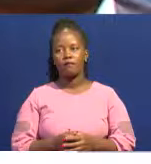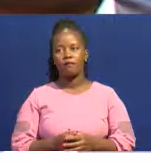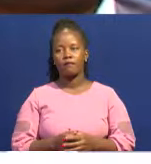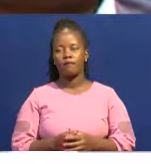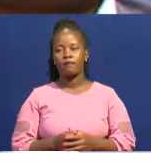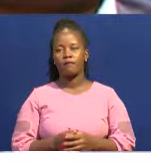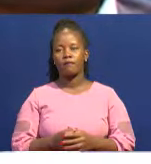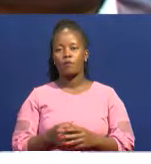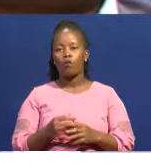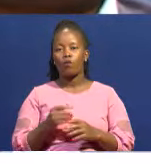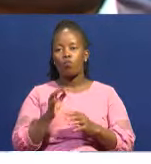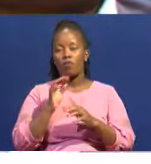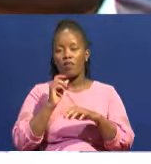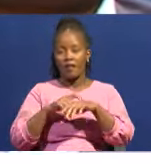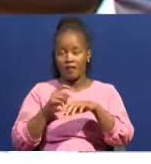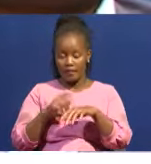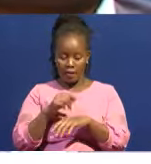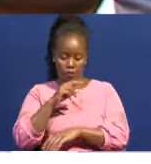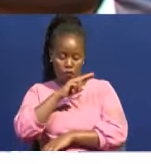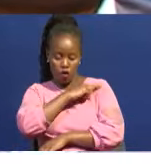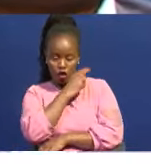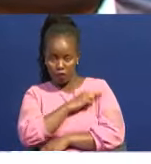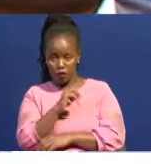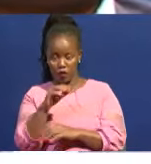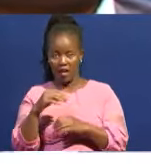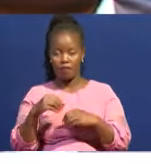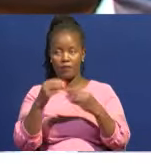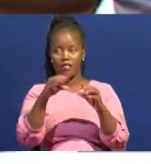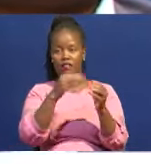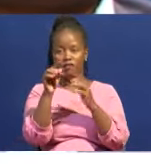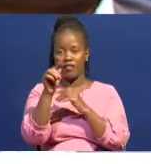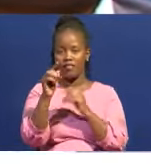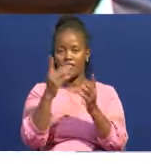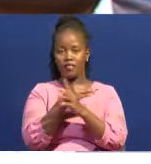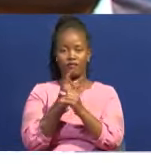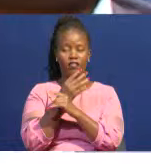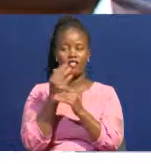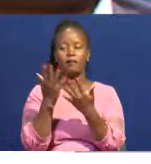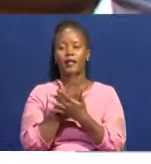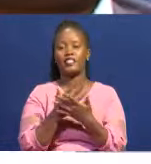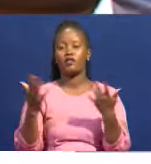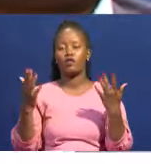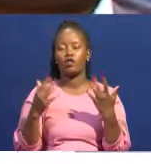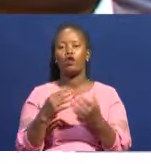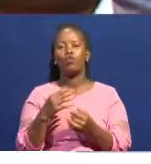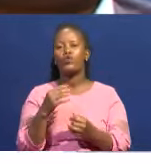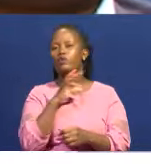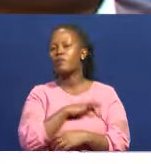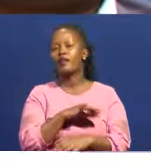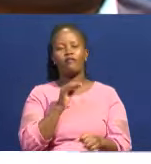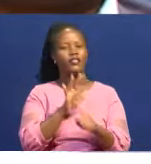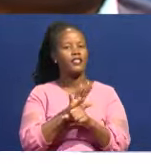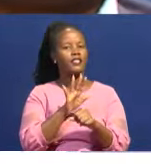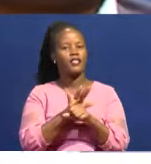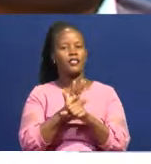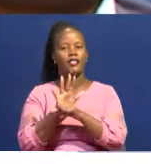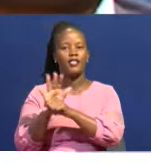Hii sisi tukipata hizi vifaa itatusaidia pakubwa sana, na nimesema hizi vifaa